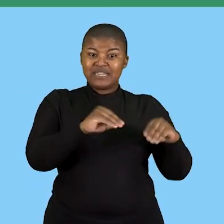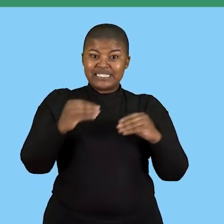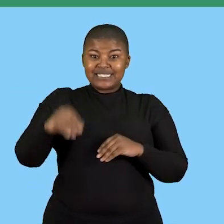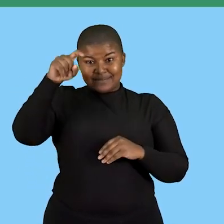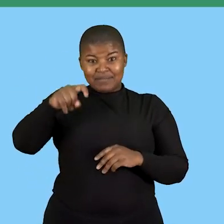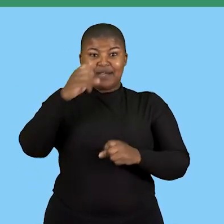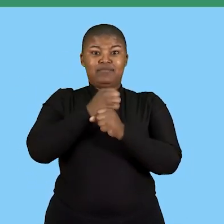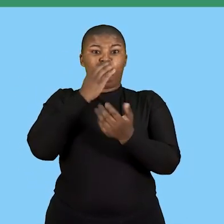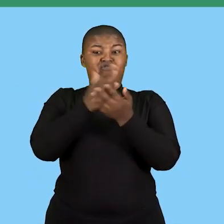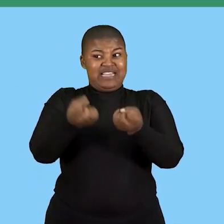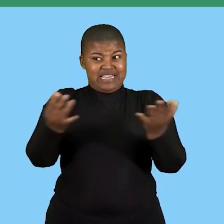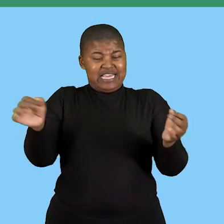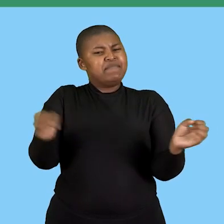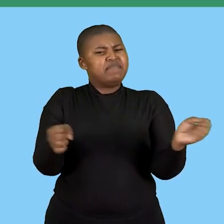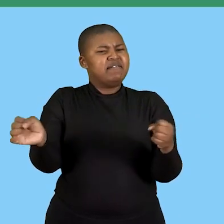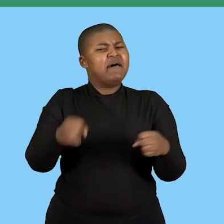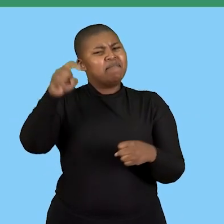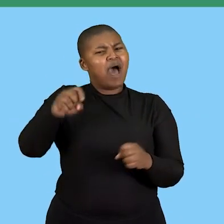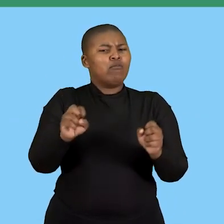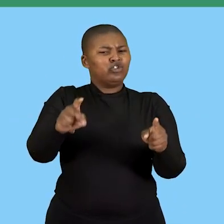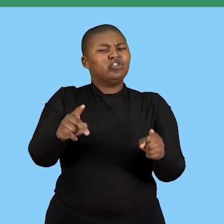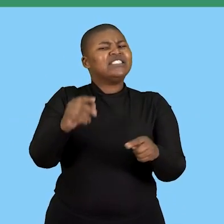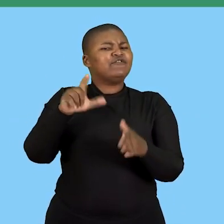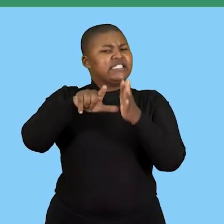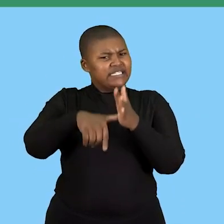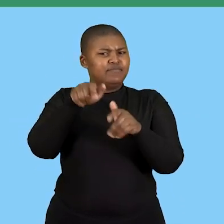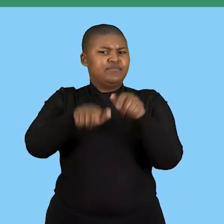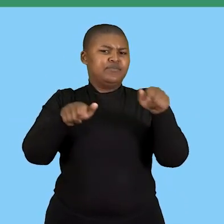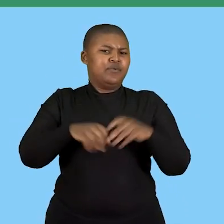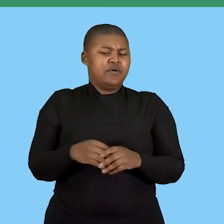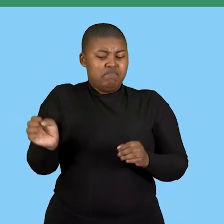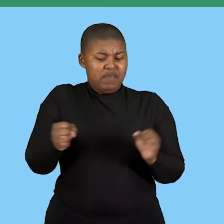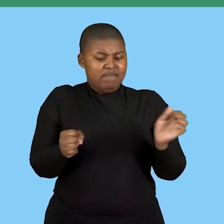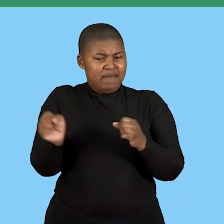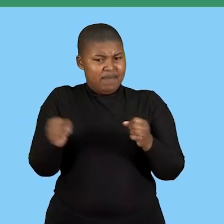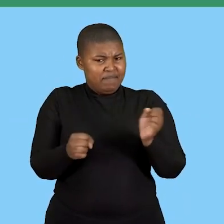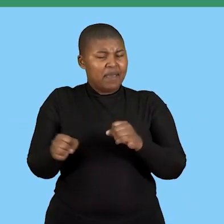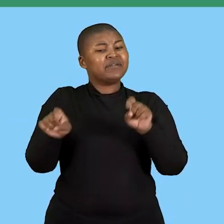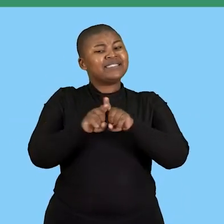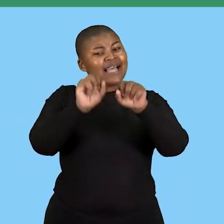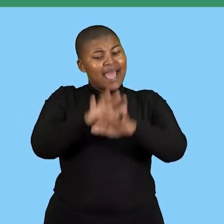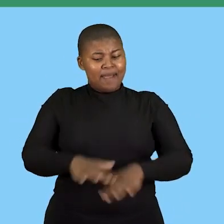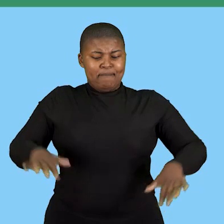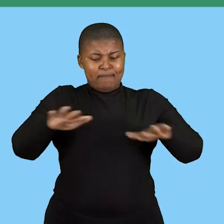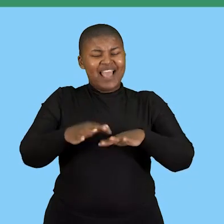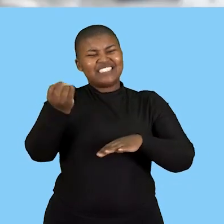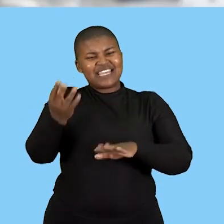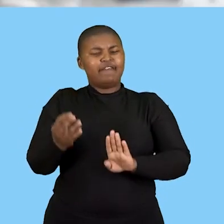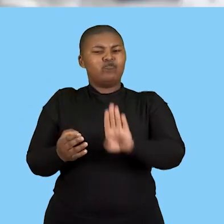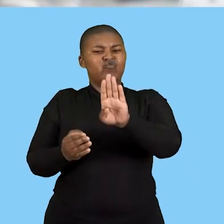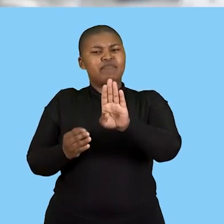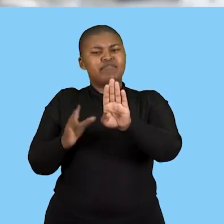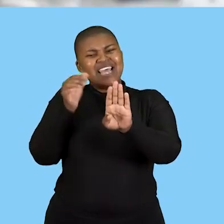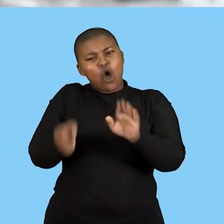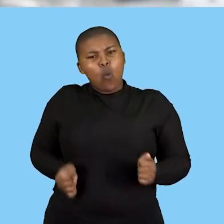employment opportunities for people who are physically challenged. And they should also create the facilities such